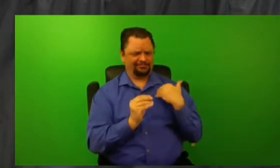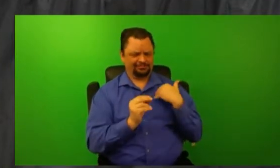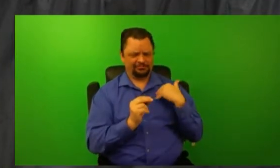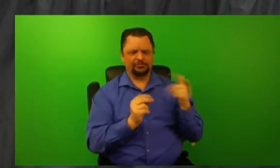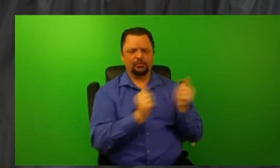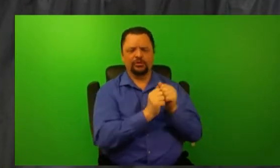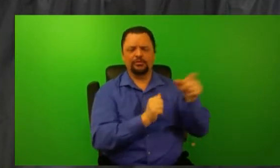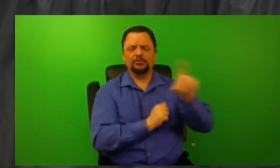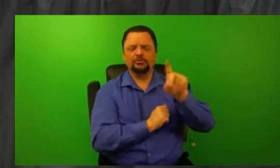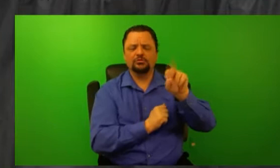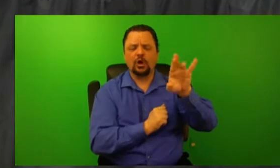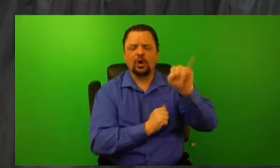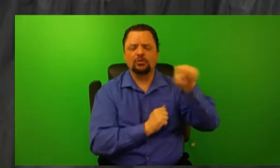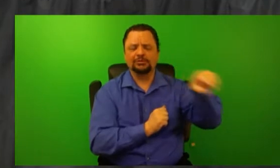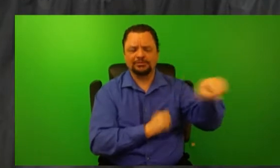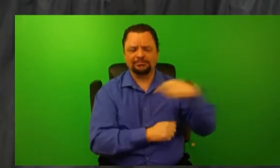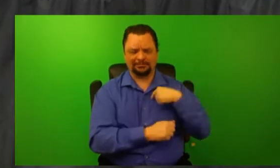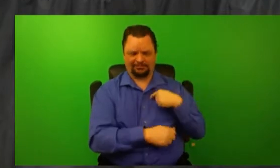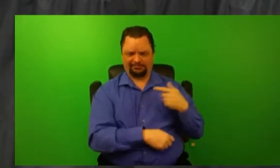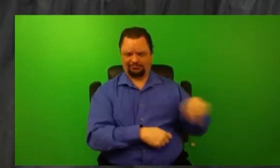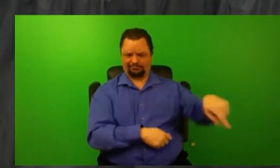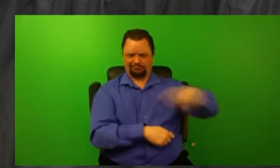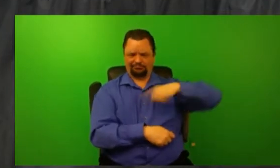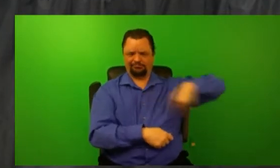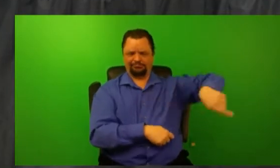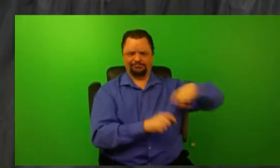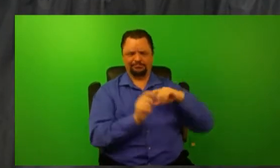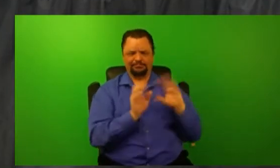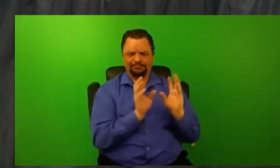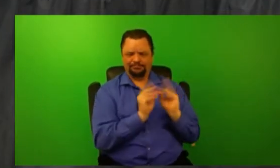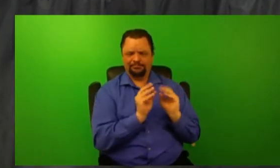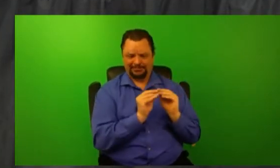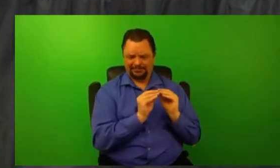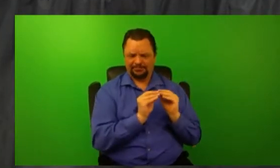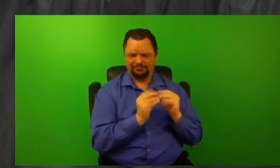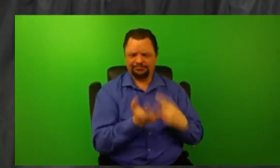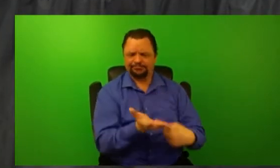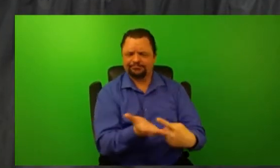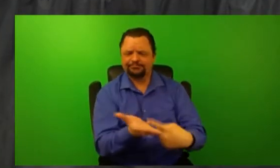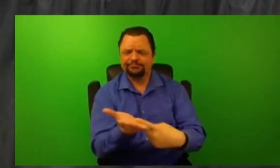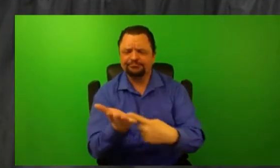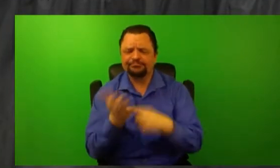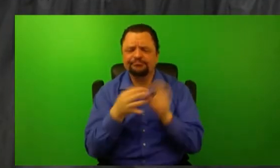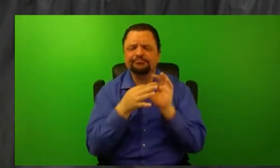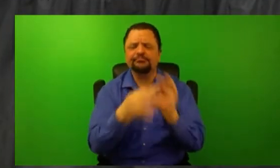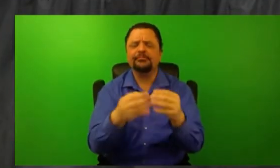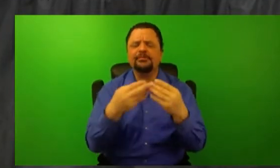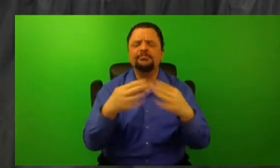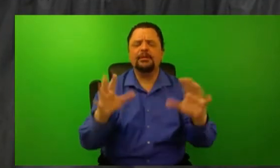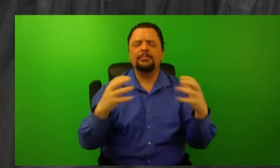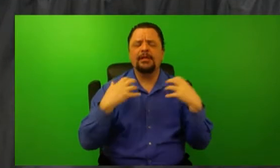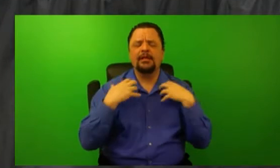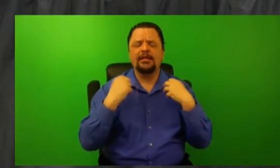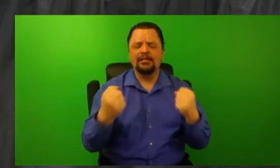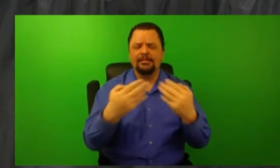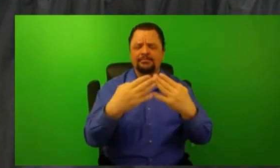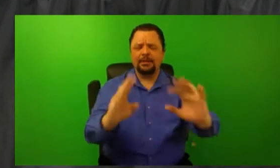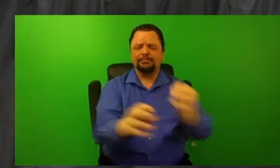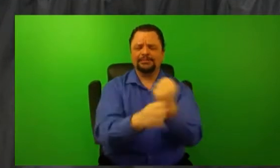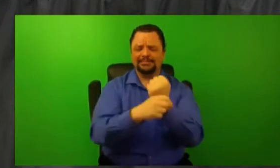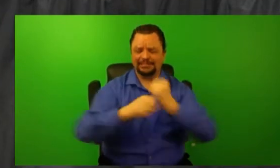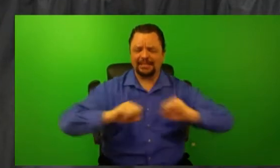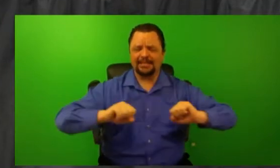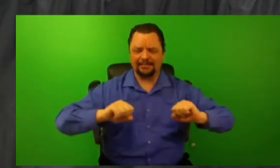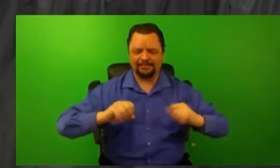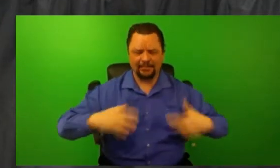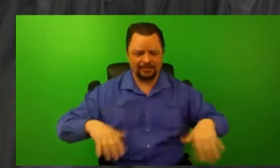And this close association between public health and public safety is particularly important to me,